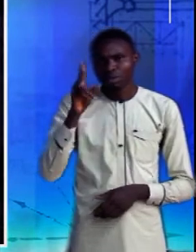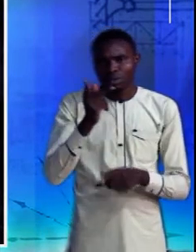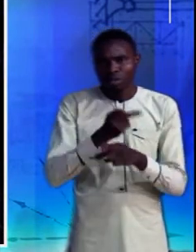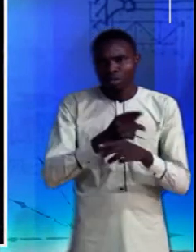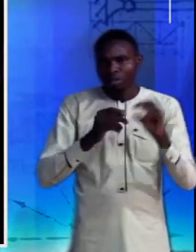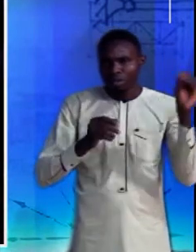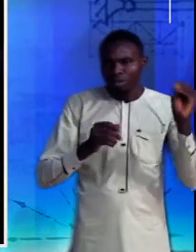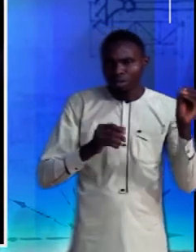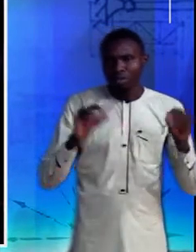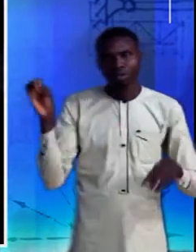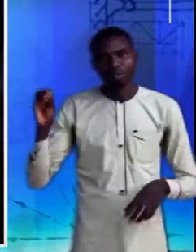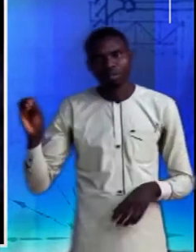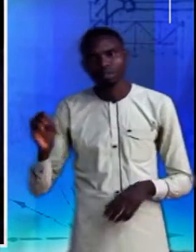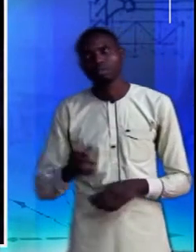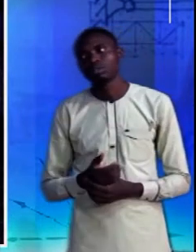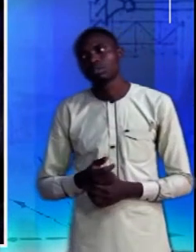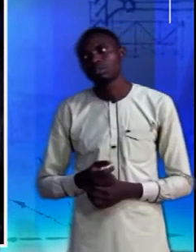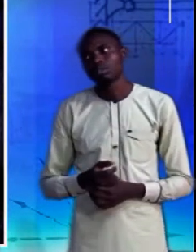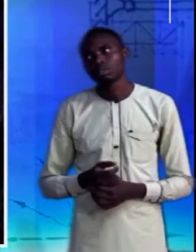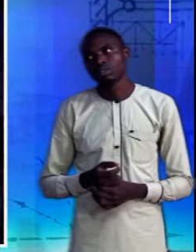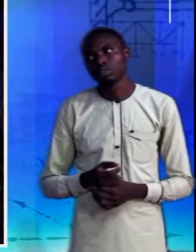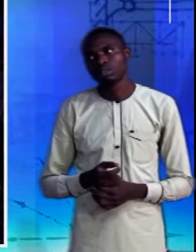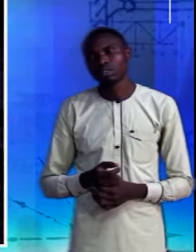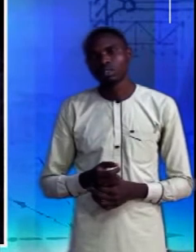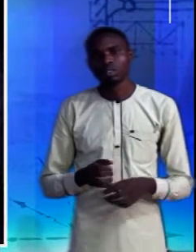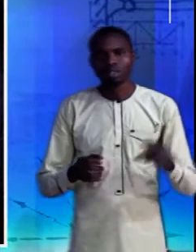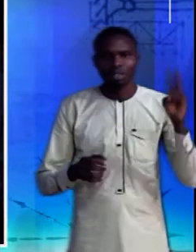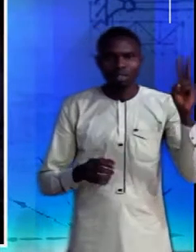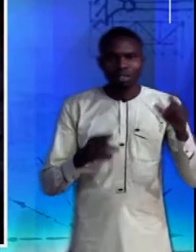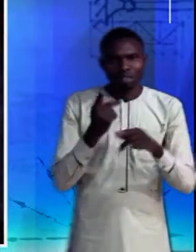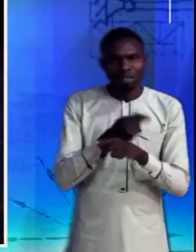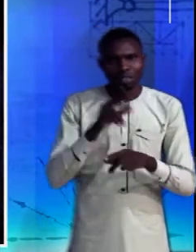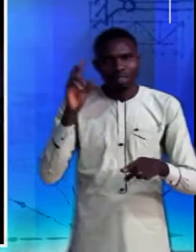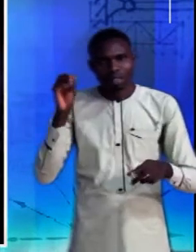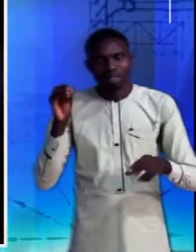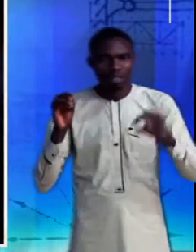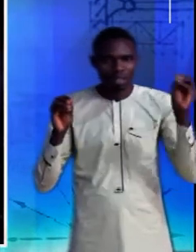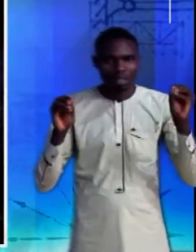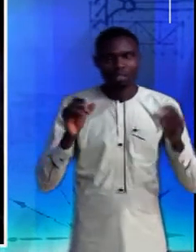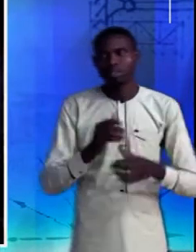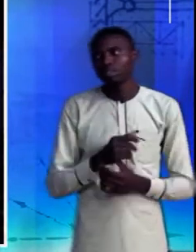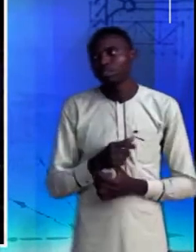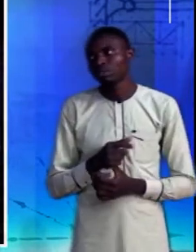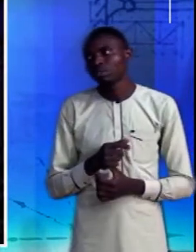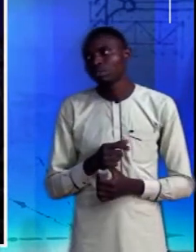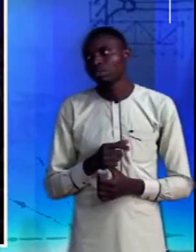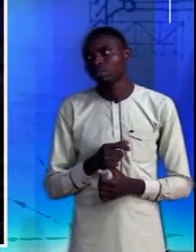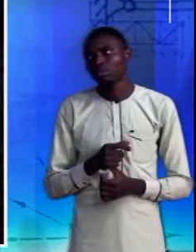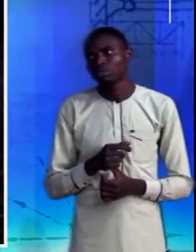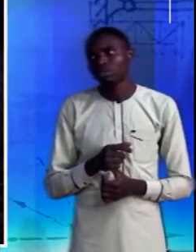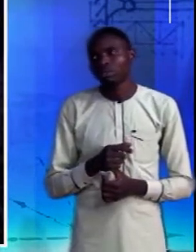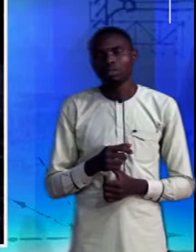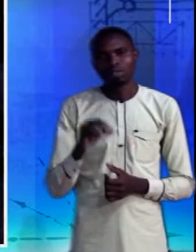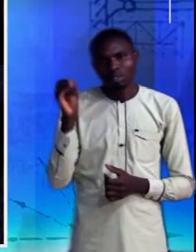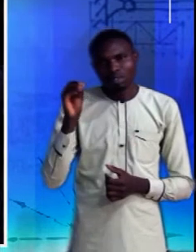to change something from one form to another form. Now, we are going to